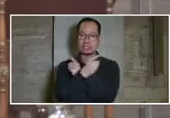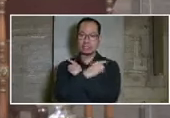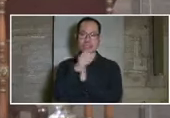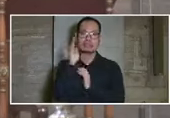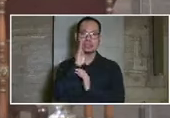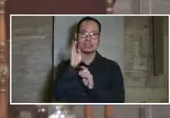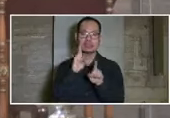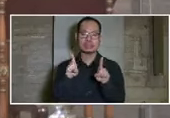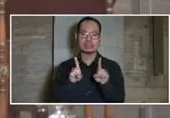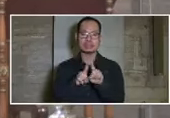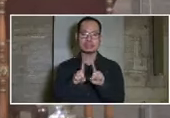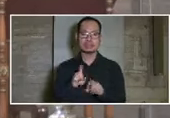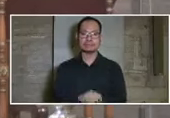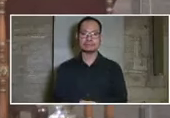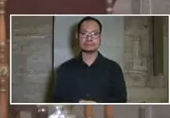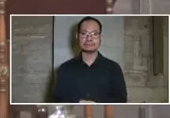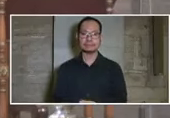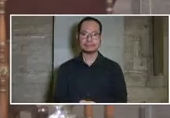and sisters,